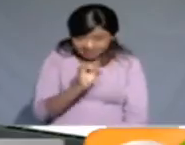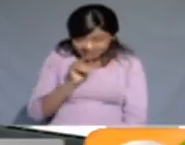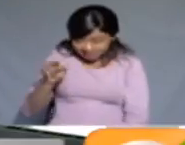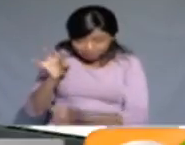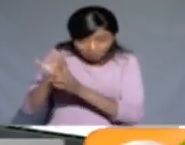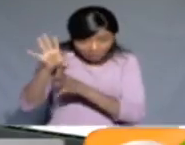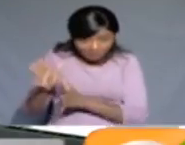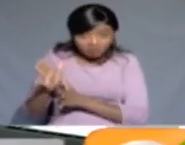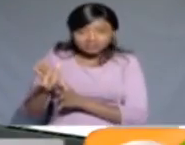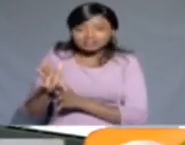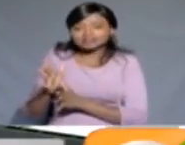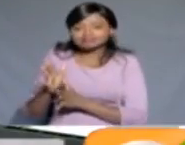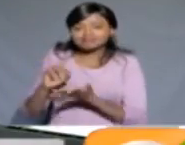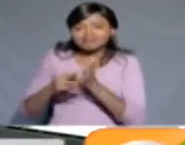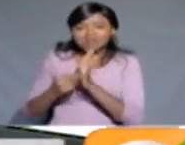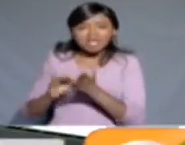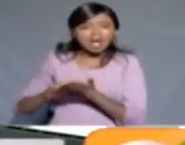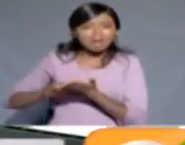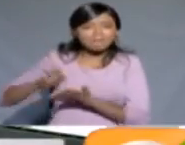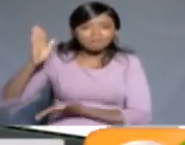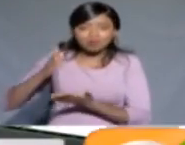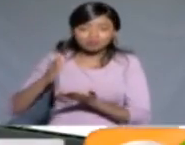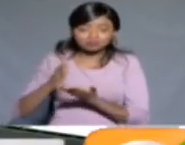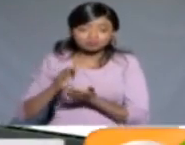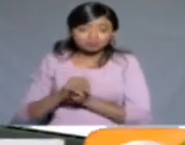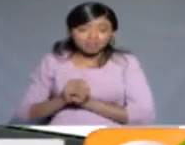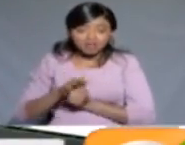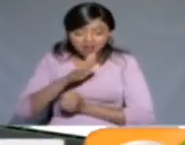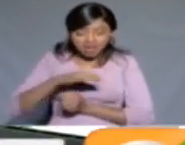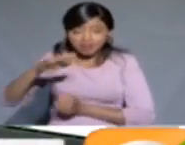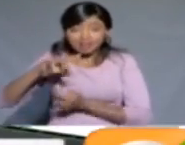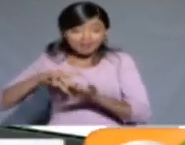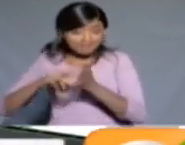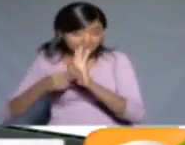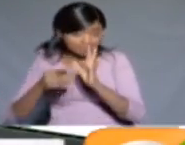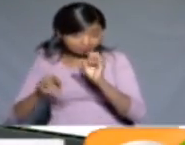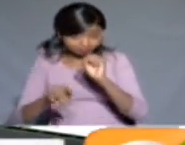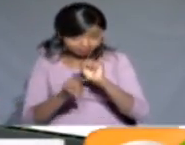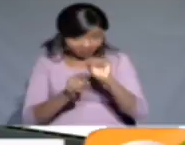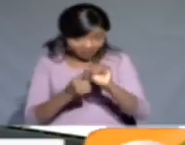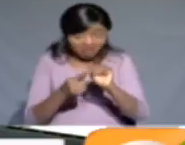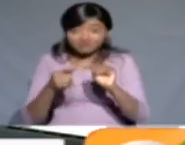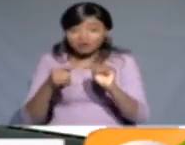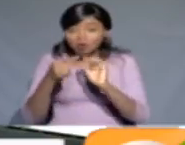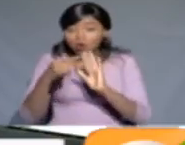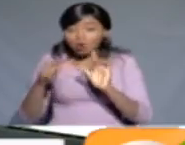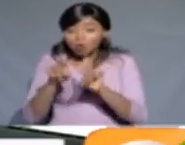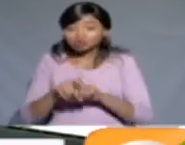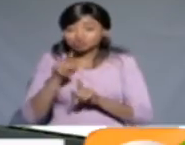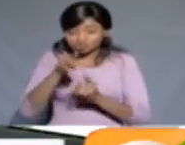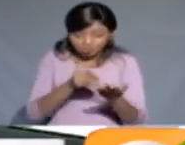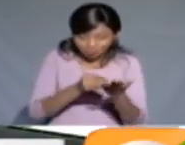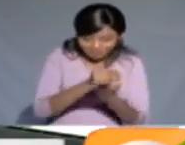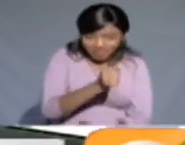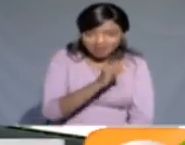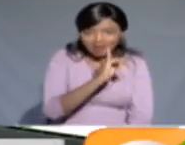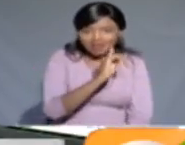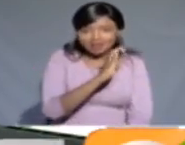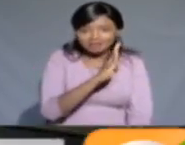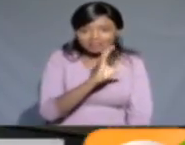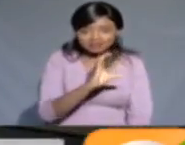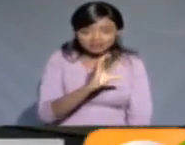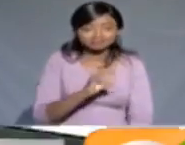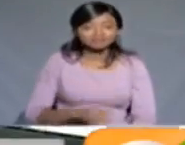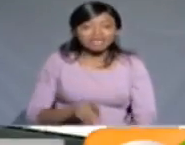than half of the wards. And by the way, there is also a fee that must be paid to the IEBC for this. Once you are